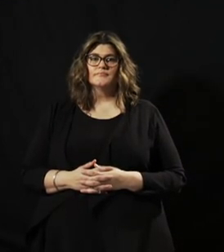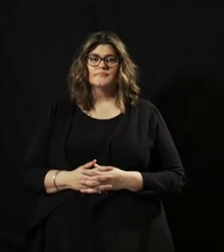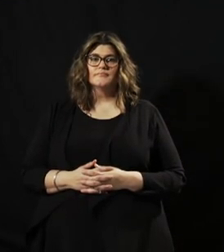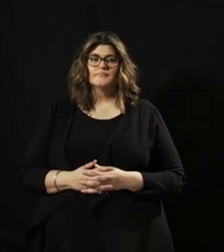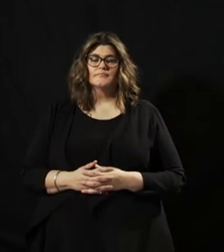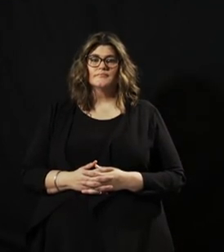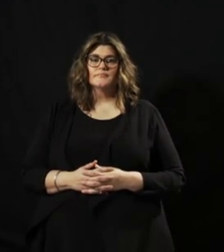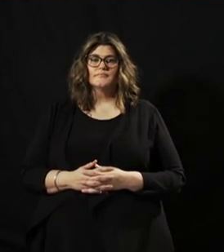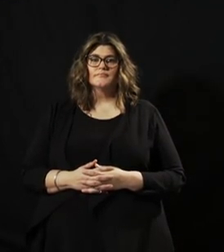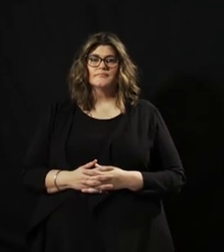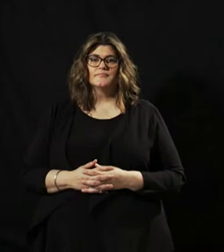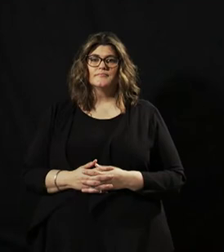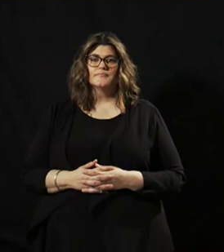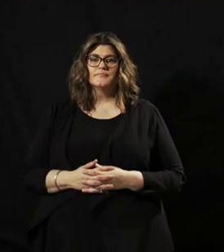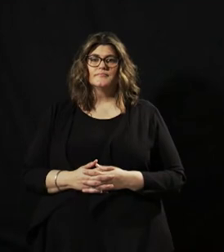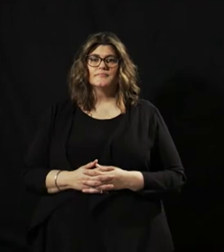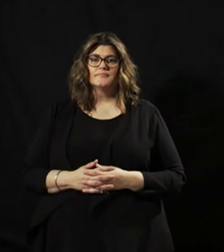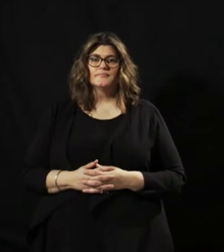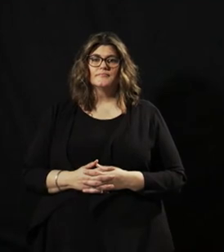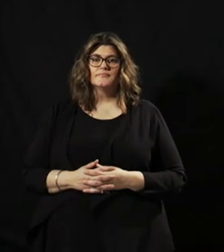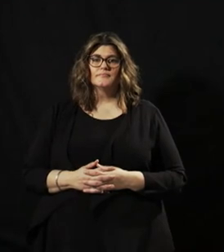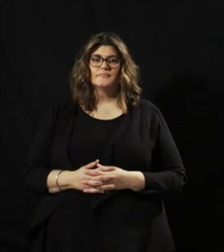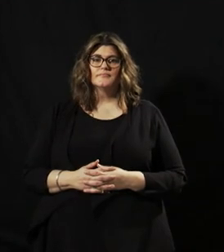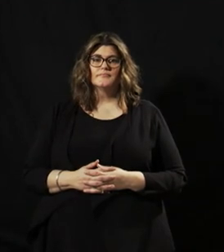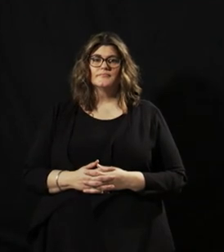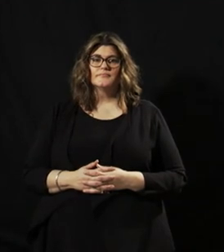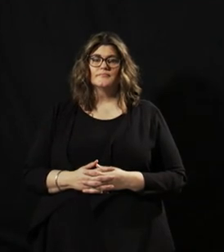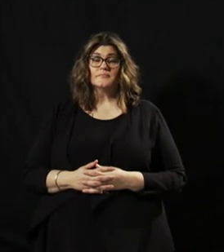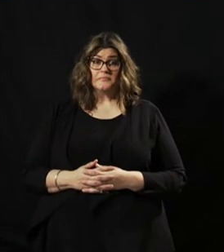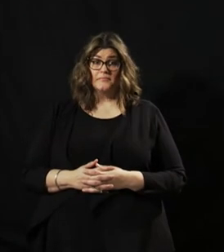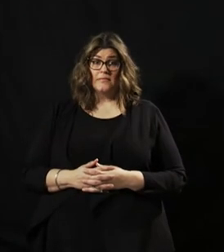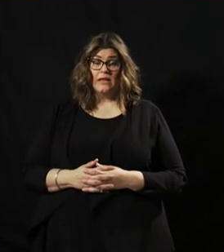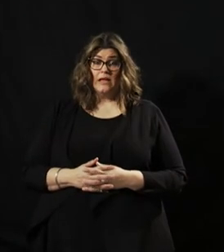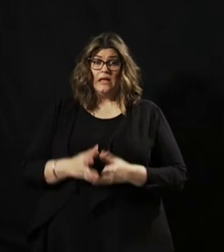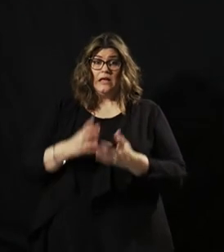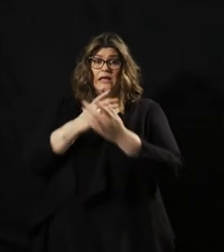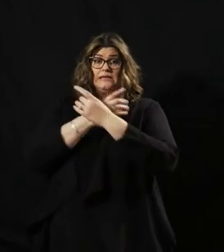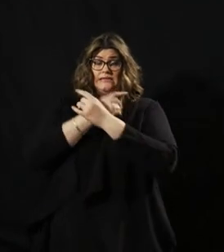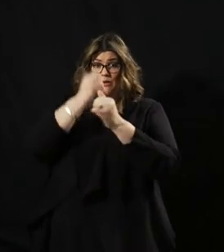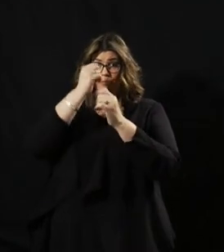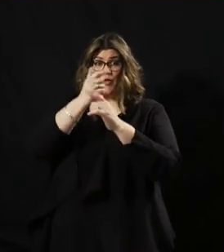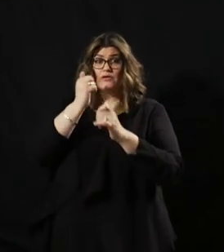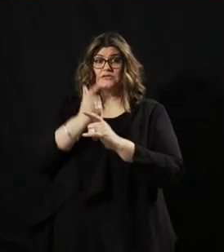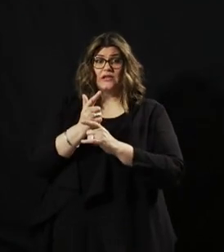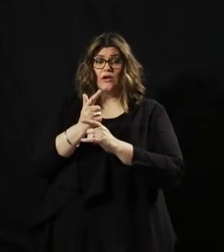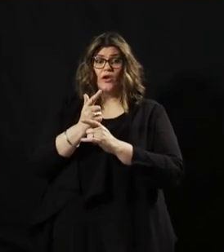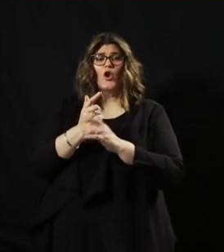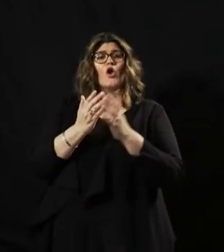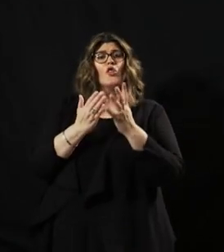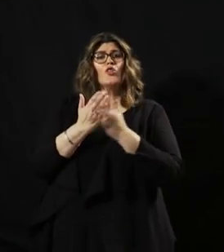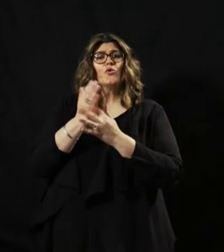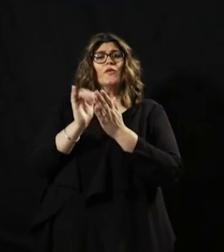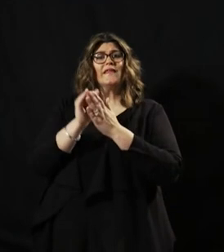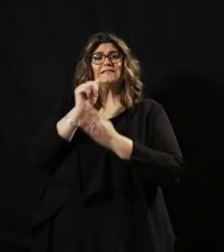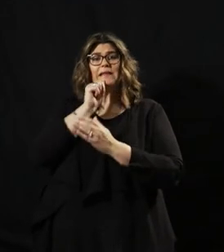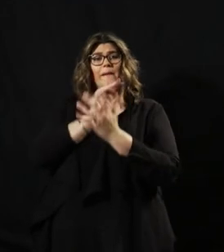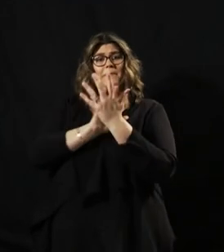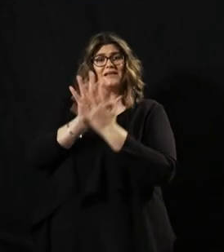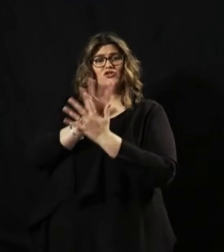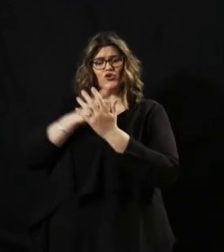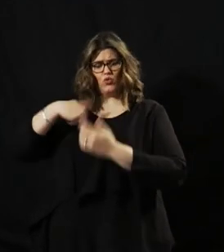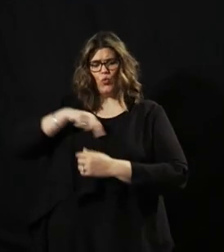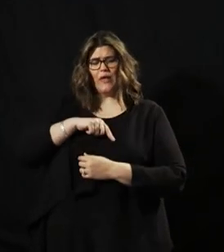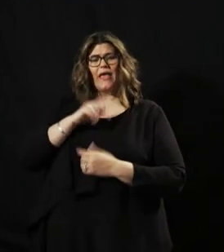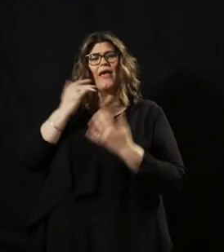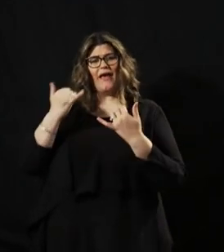Dear brothers and sisters, Through the paschal mystery, we have been buried with